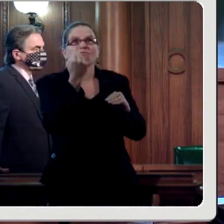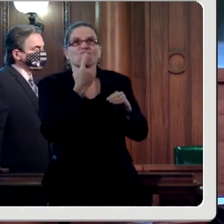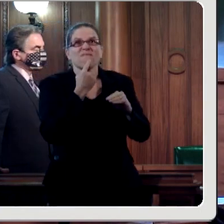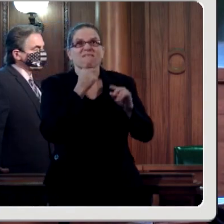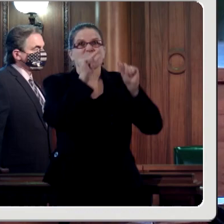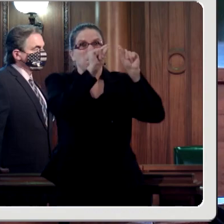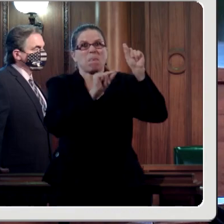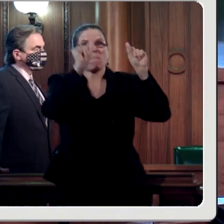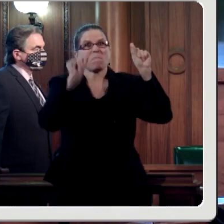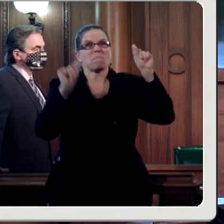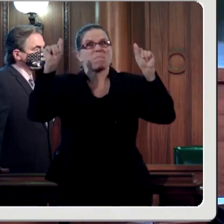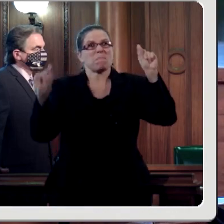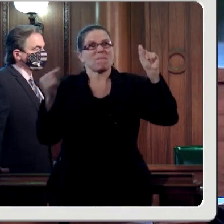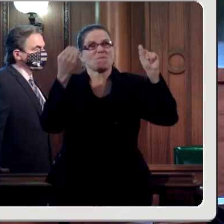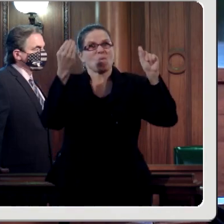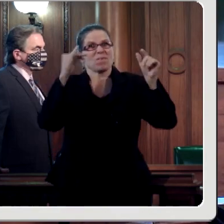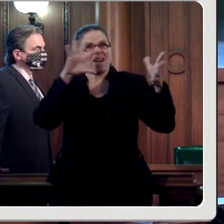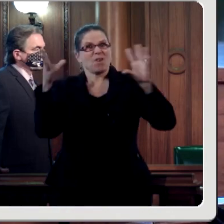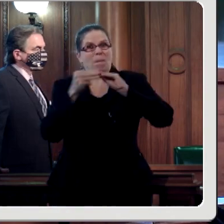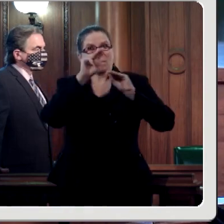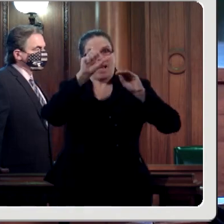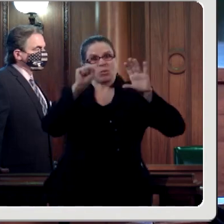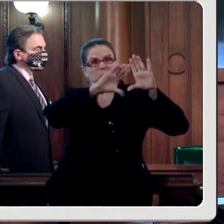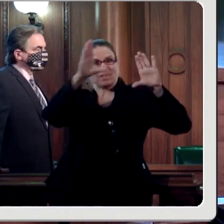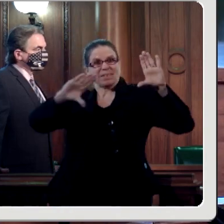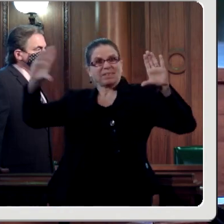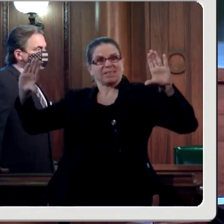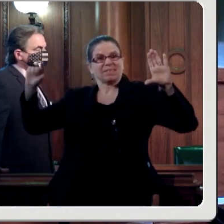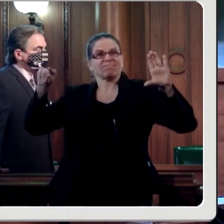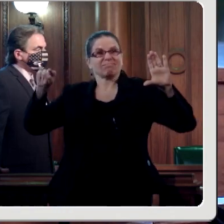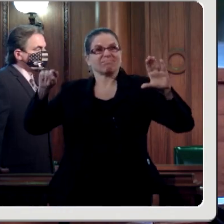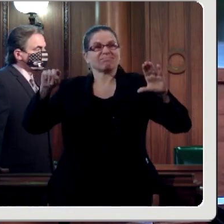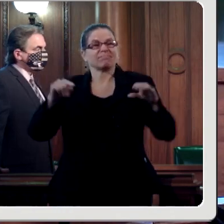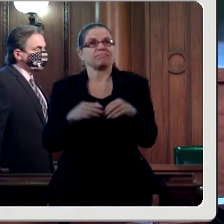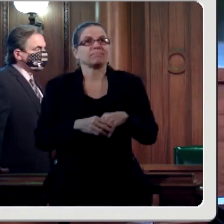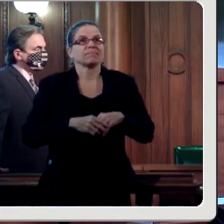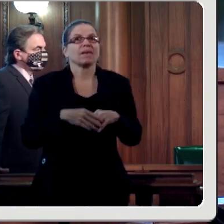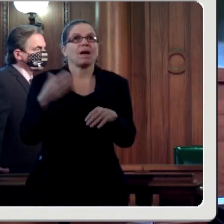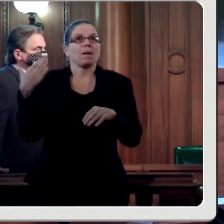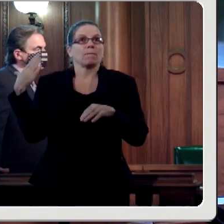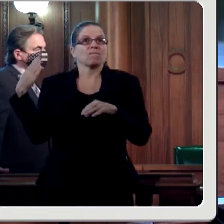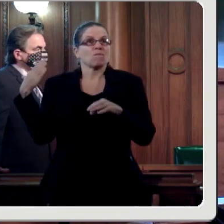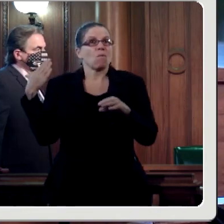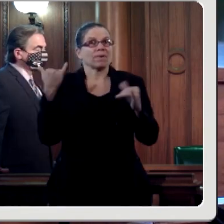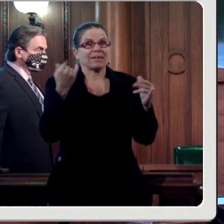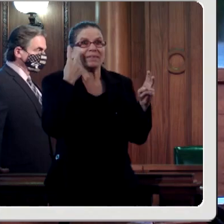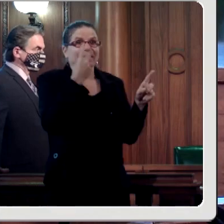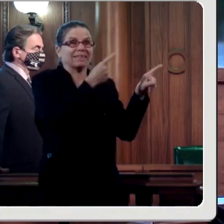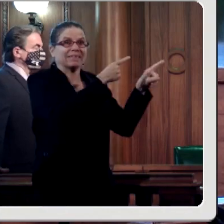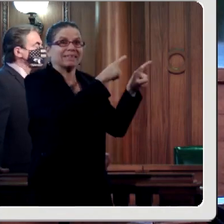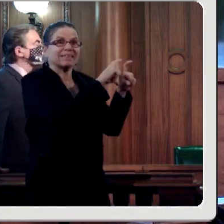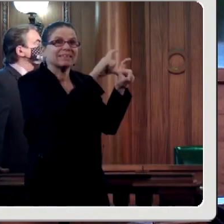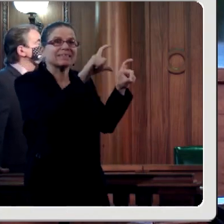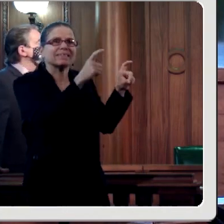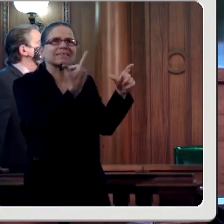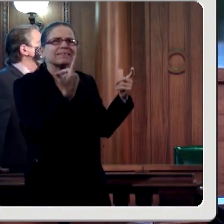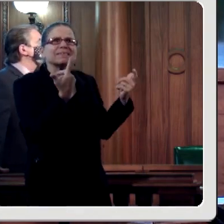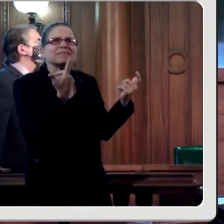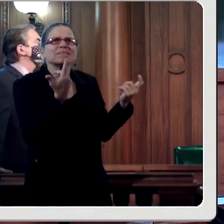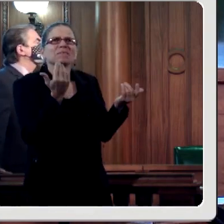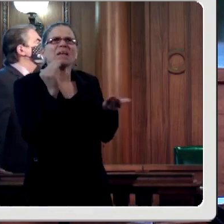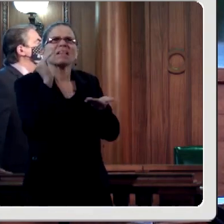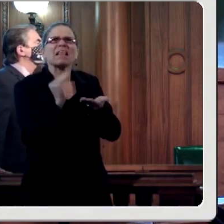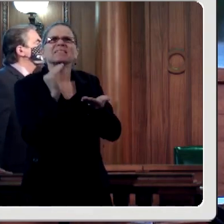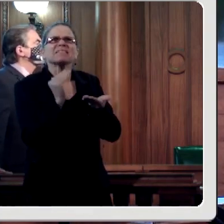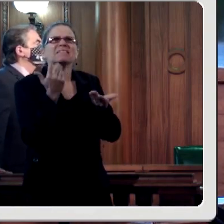map. And so we've seen those numbers double over the last 2 weeks. In the city of Springfield,